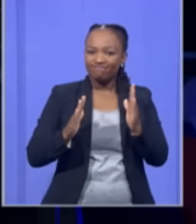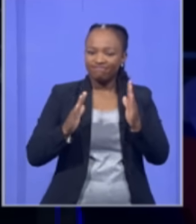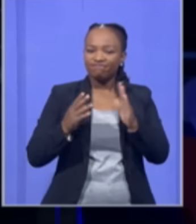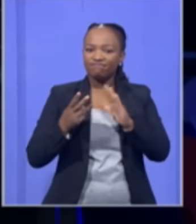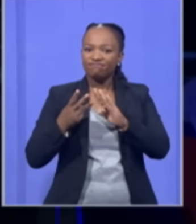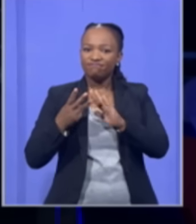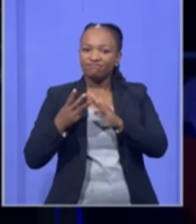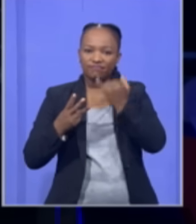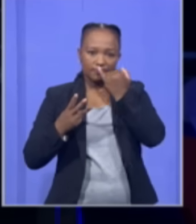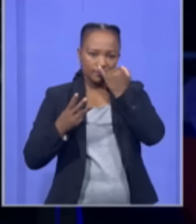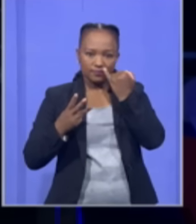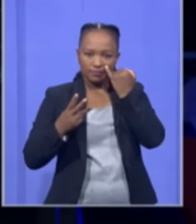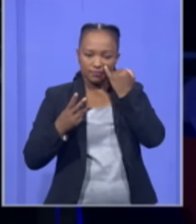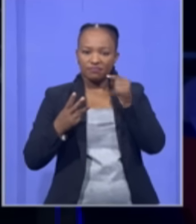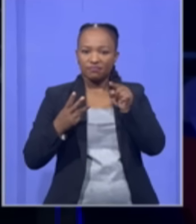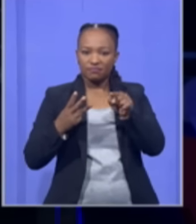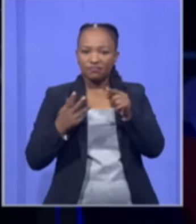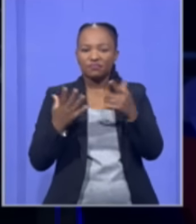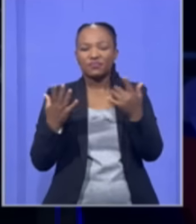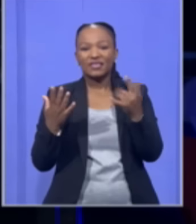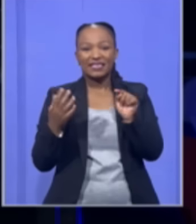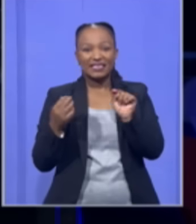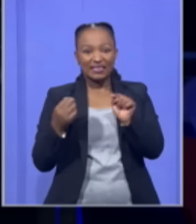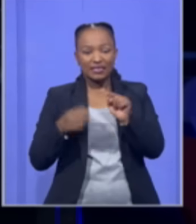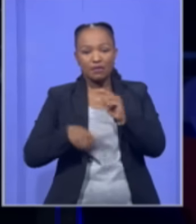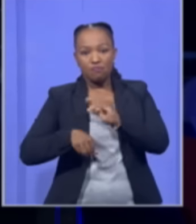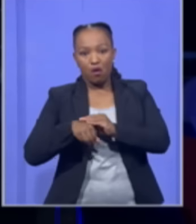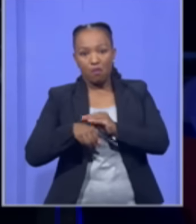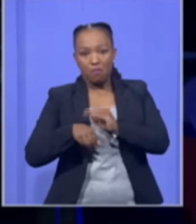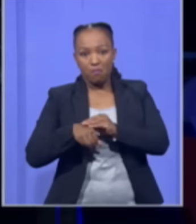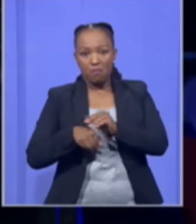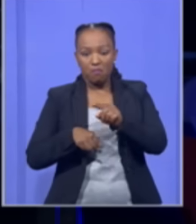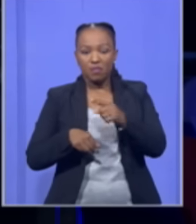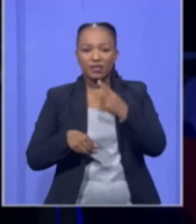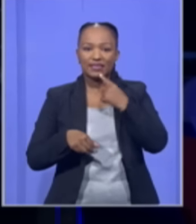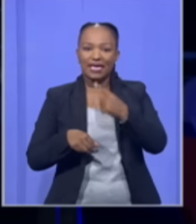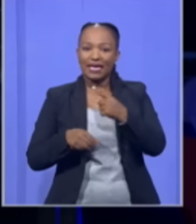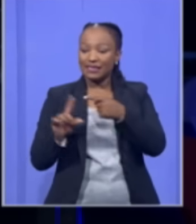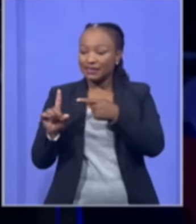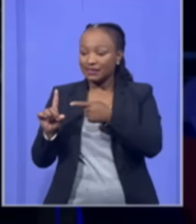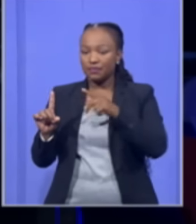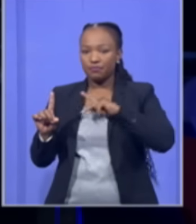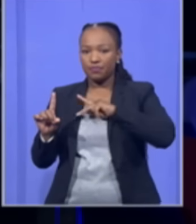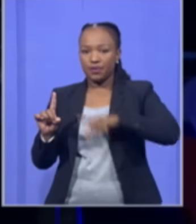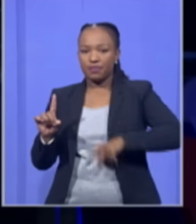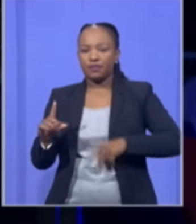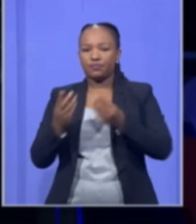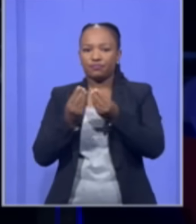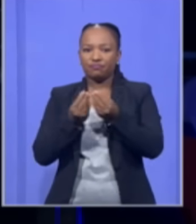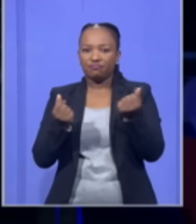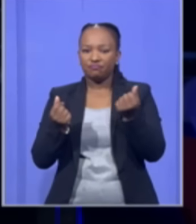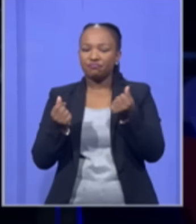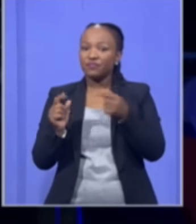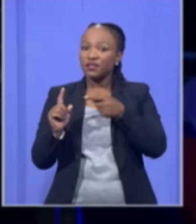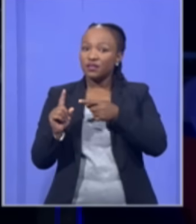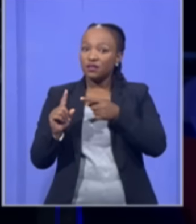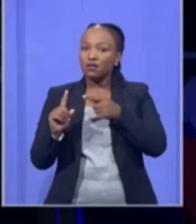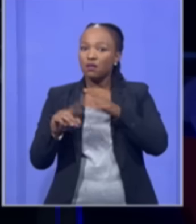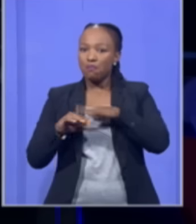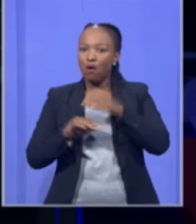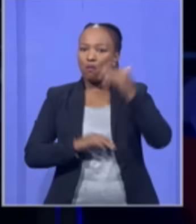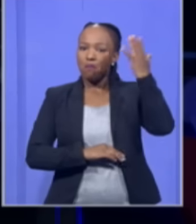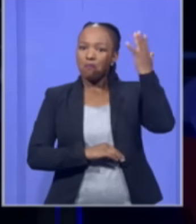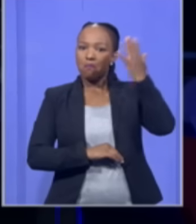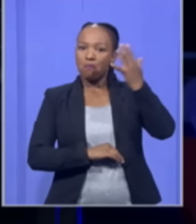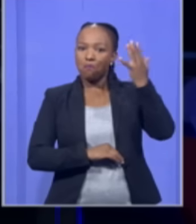dithethefatsi jwalo ka ile a mang a mathata ba batla hore Tonakgolo a rarolle, empa tebello ke hore o tlo bua haholo ka dikatleho